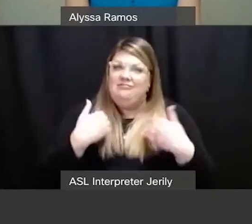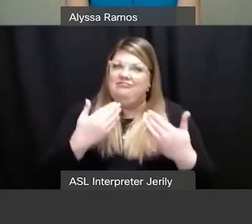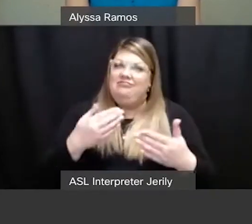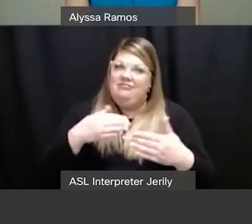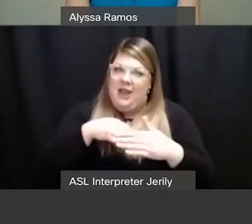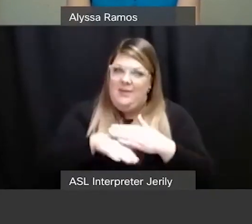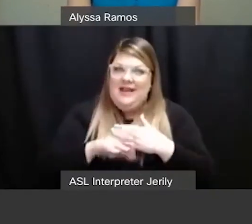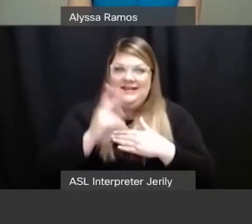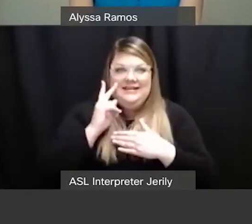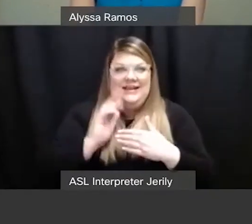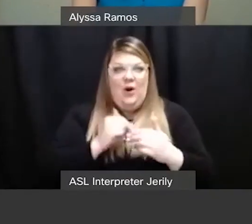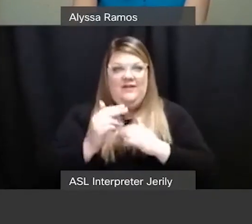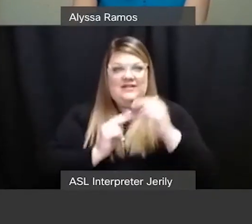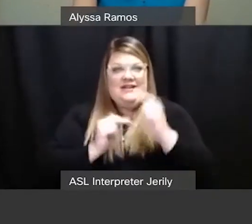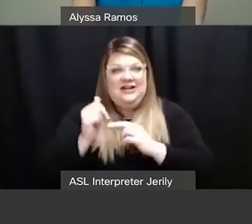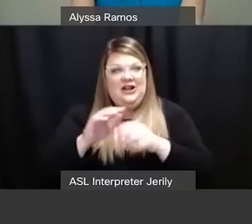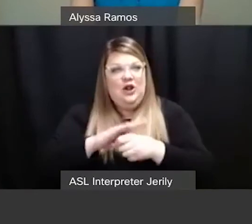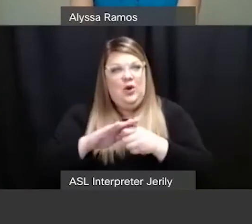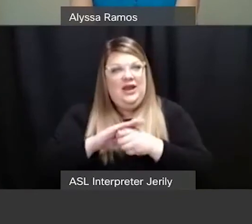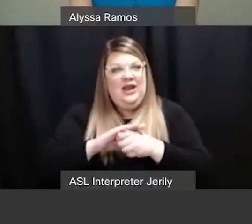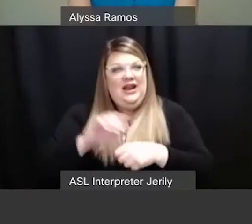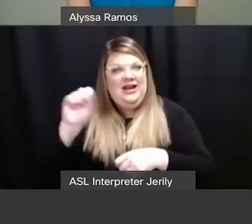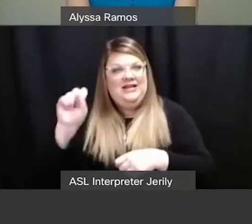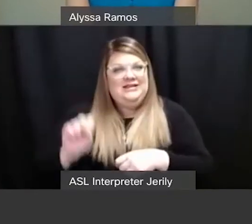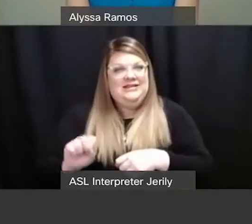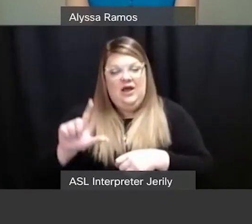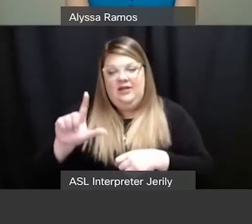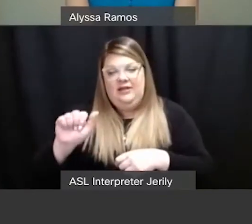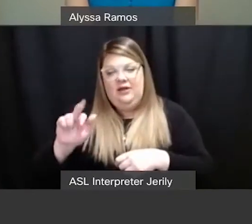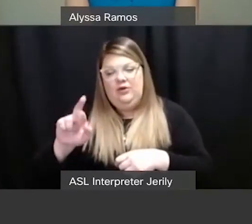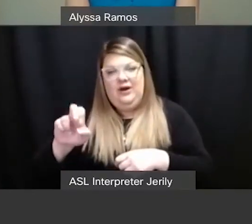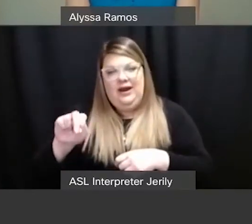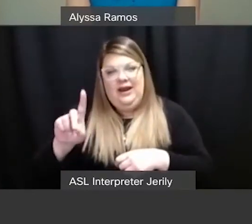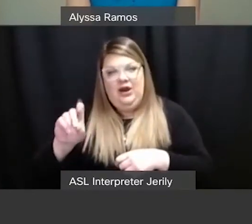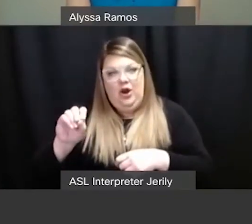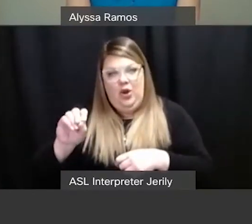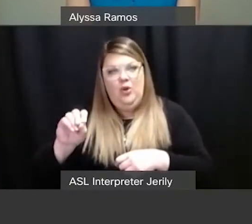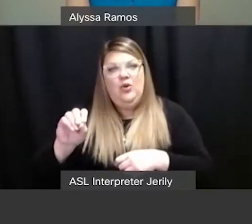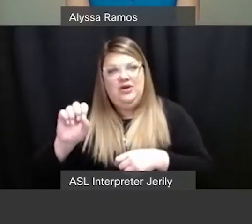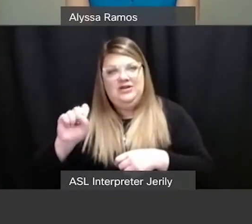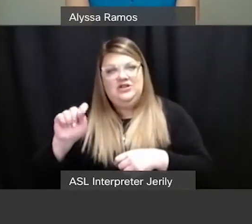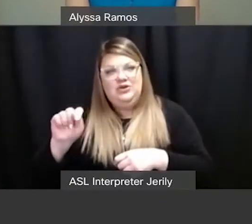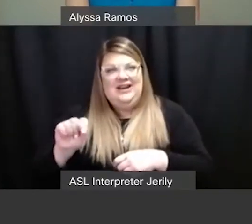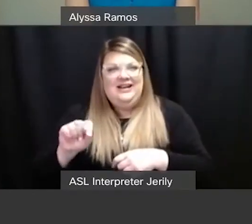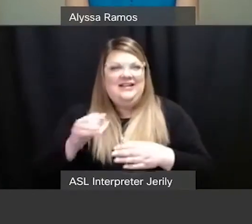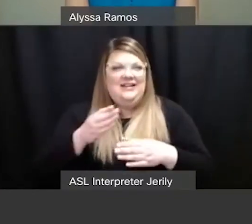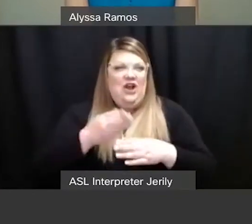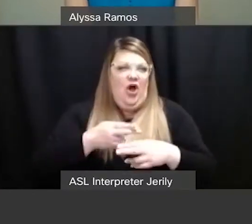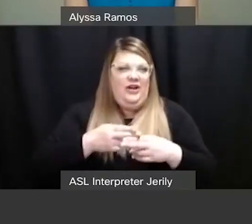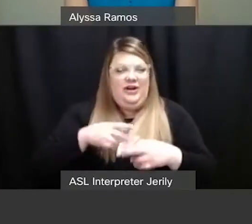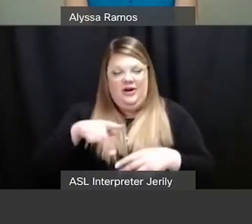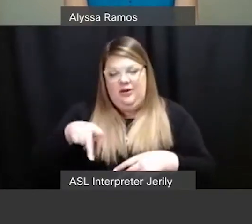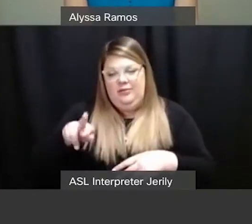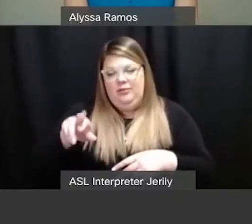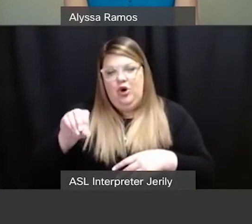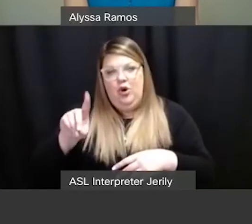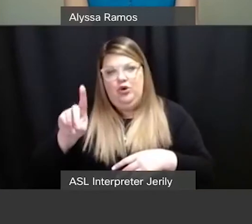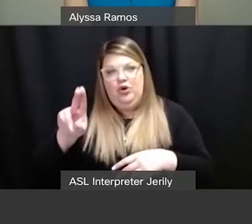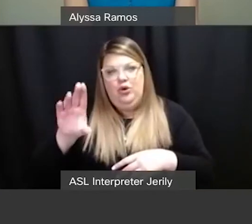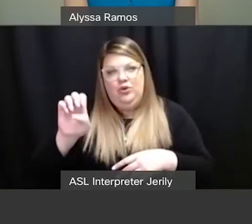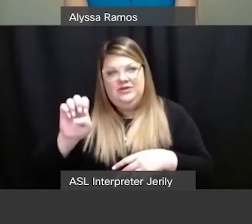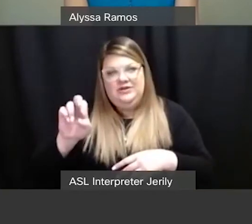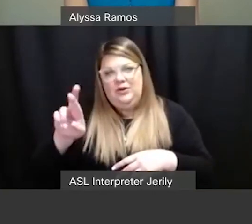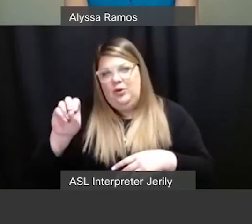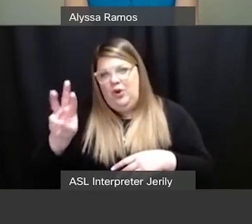facilities. We're located on South Laredo Street in the Produce Row is what it's known for. But we